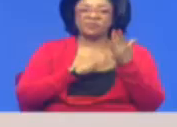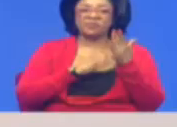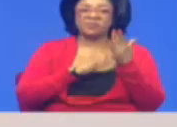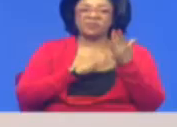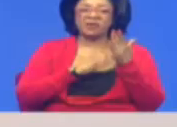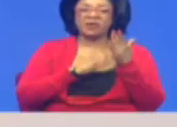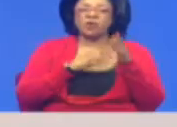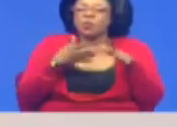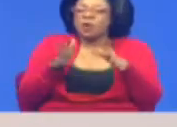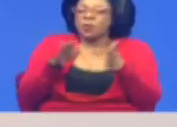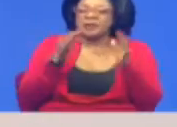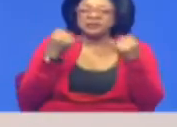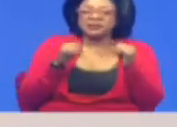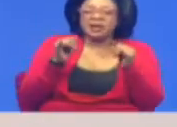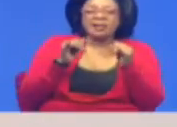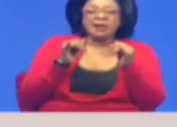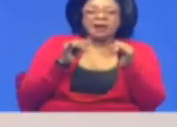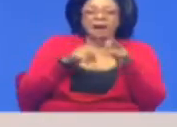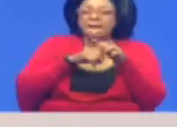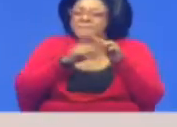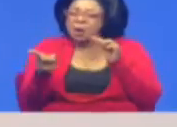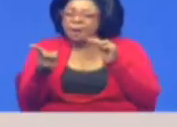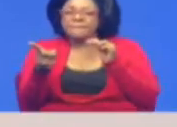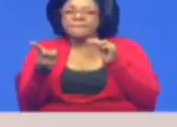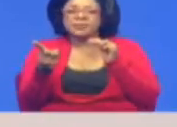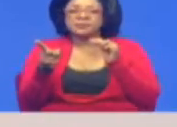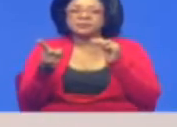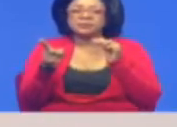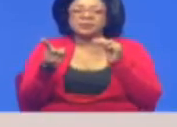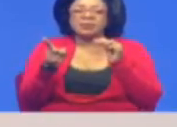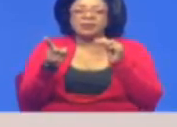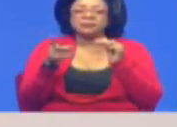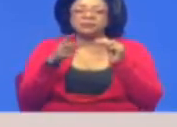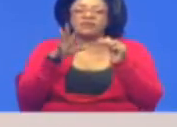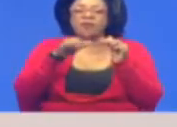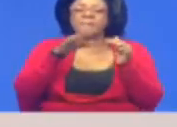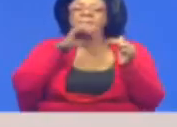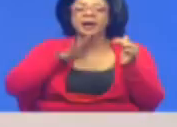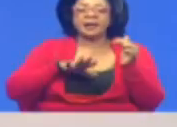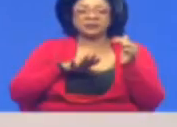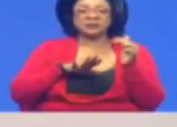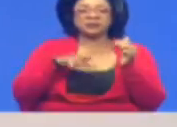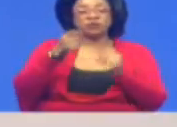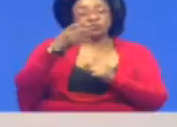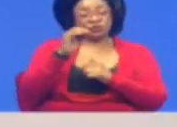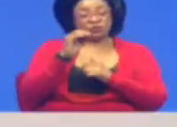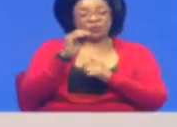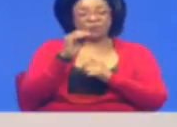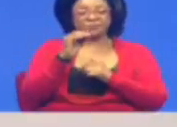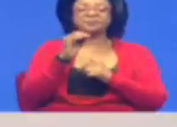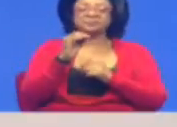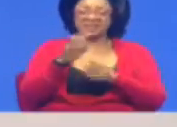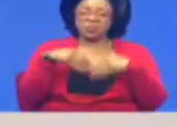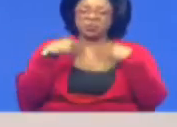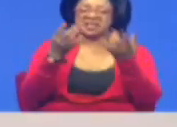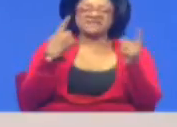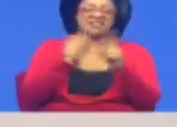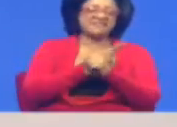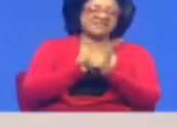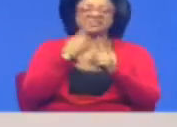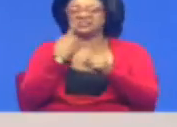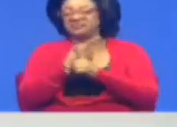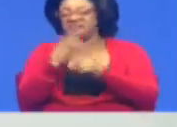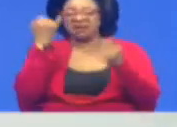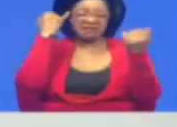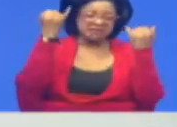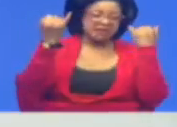to evade being under the custody of their parents. So they will give different versions of why they are